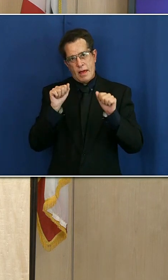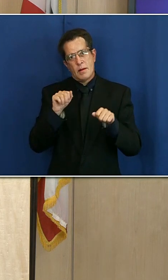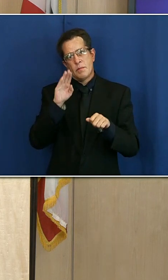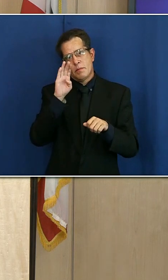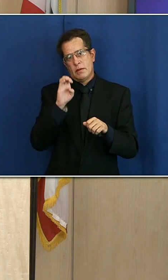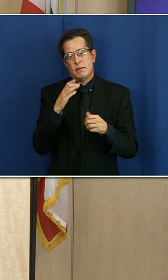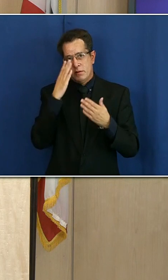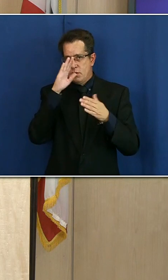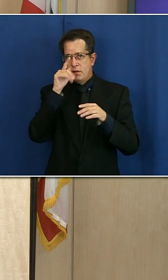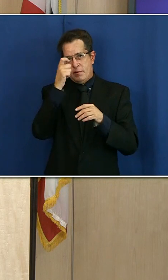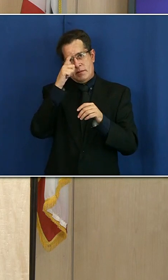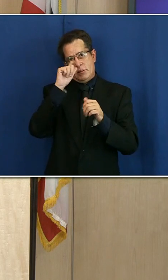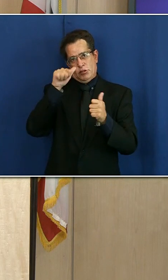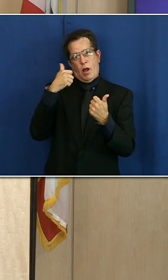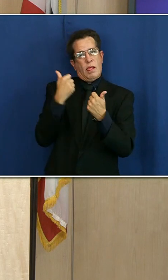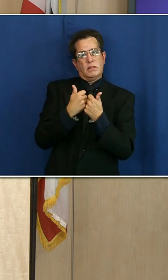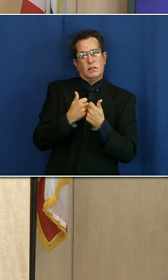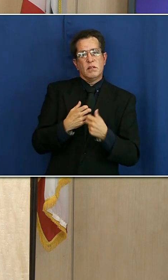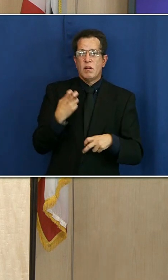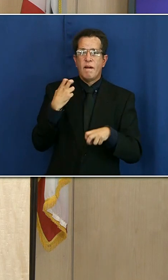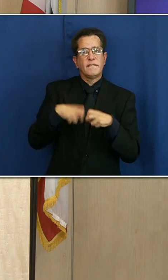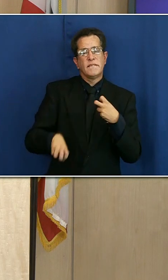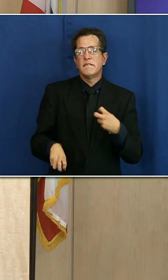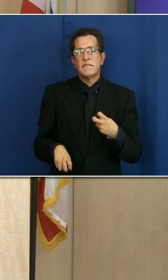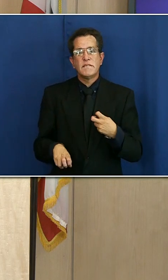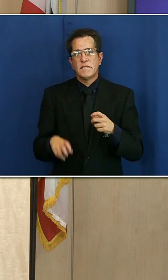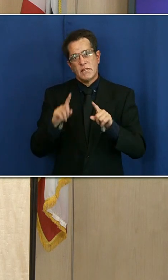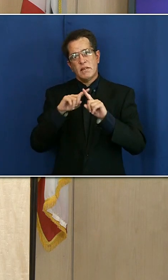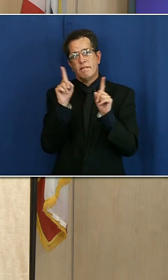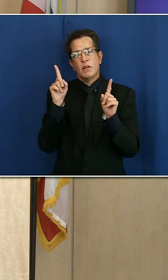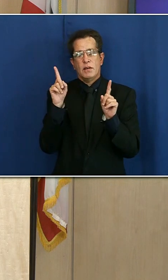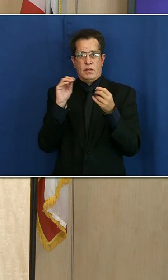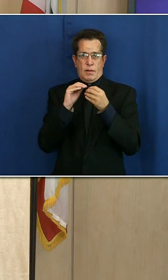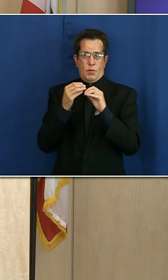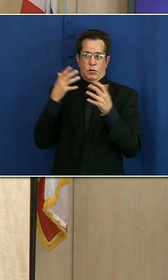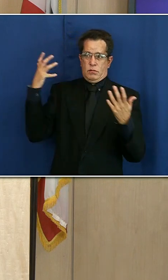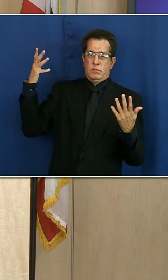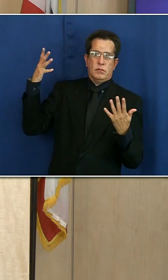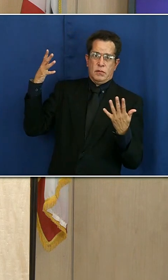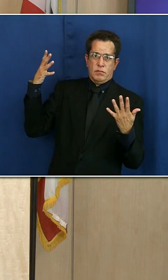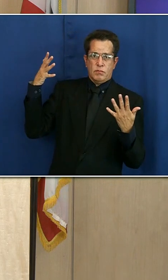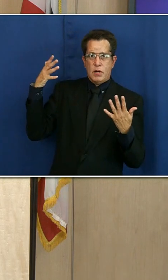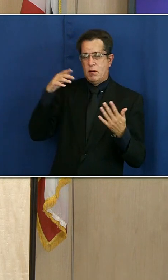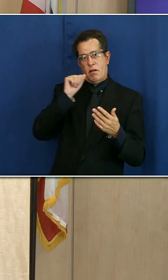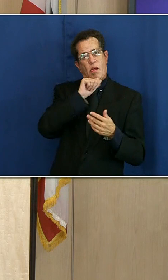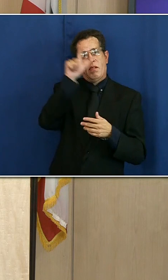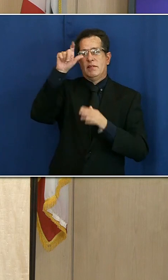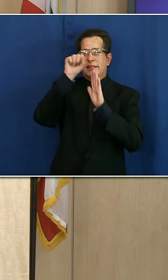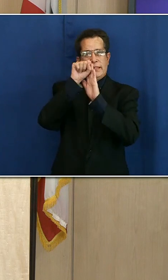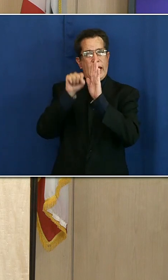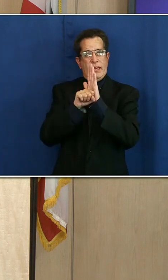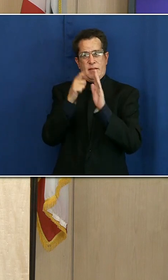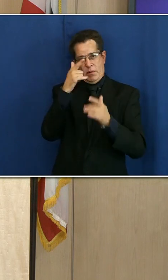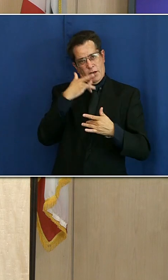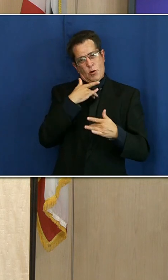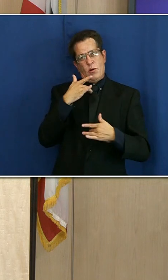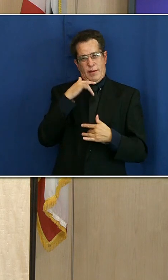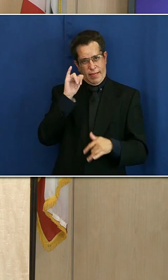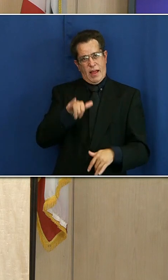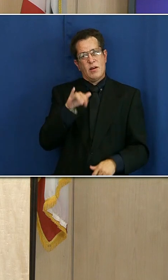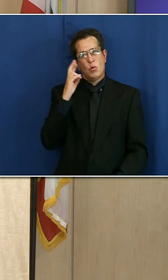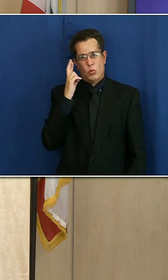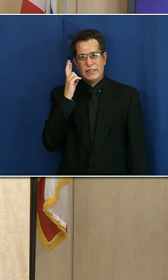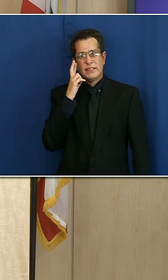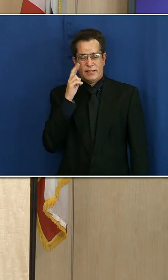there's been challenges and local health officers across the state are concerned about that.